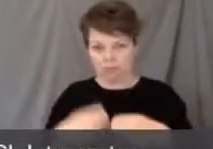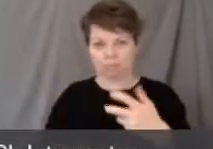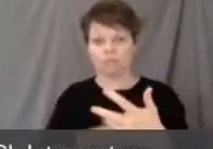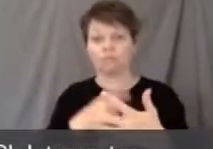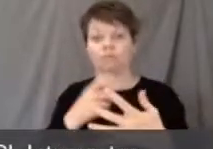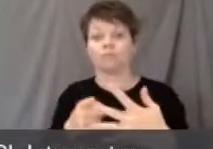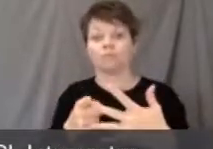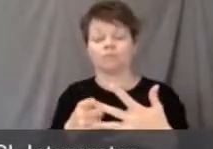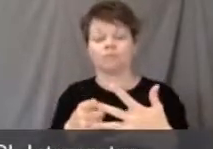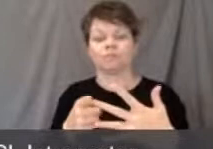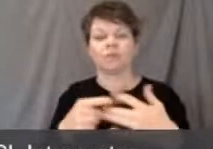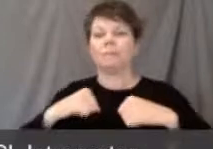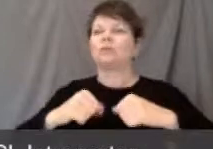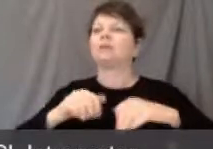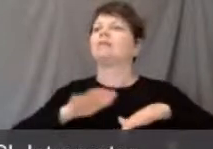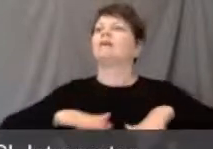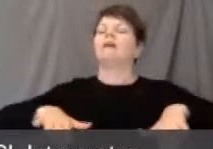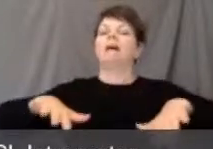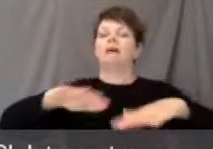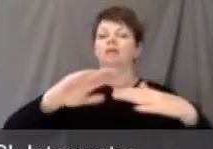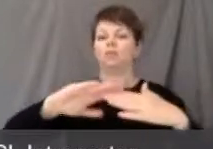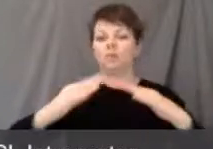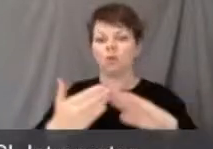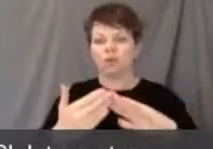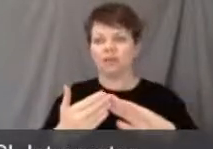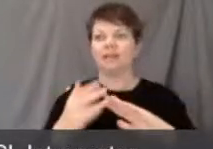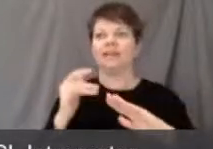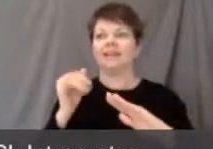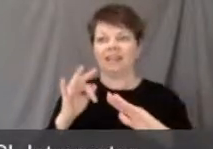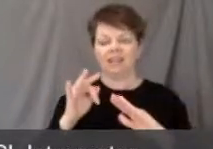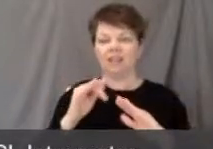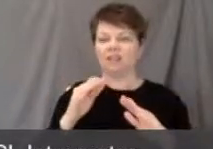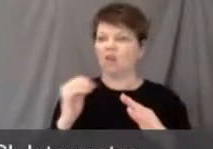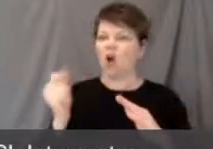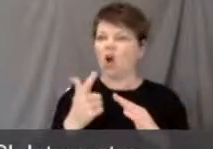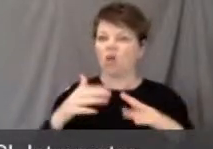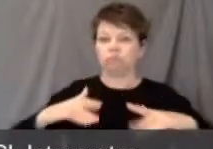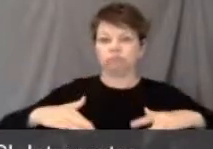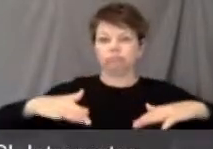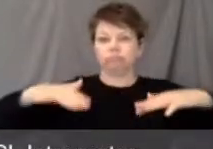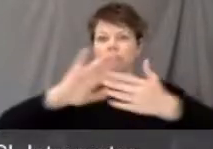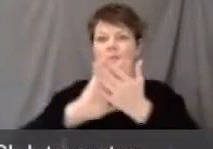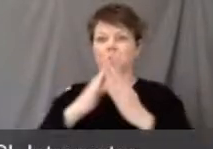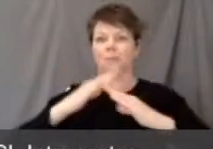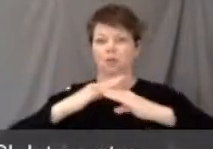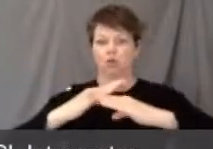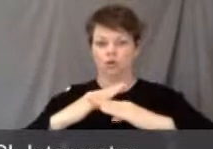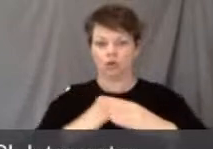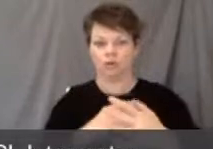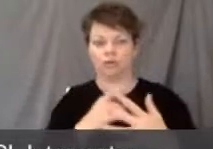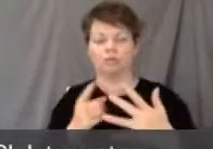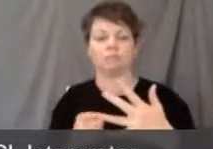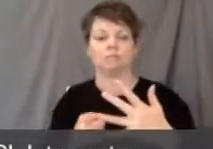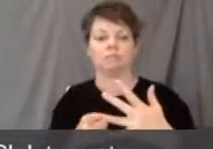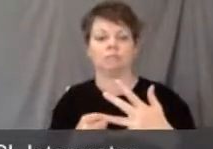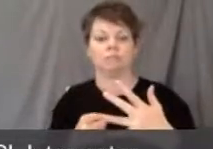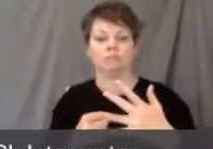So through population or herd immunity. One is the potential for long